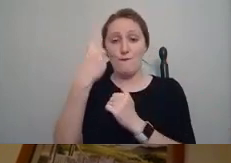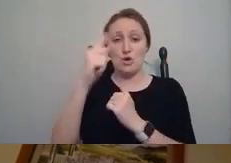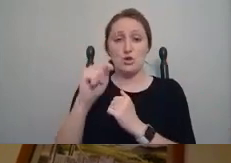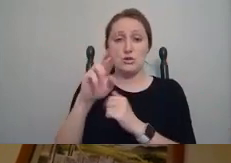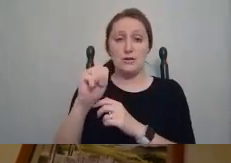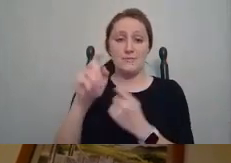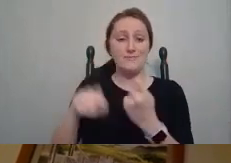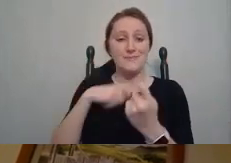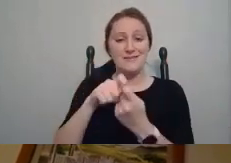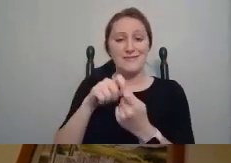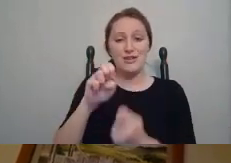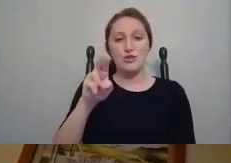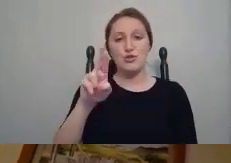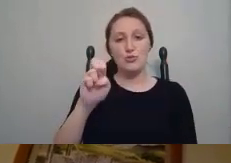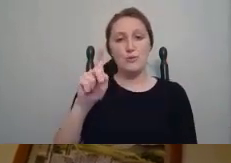Eureka math books?